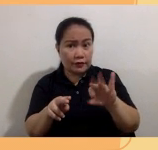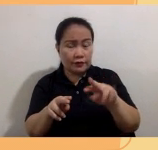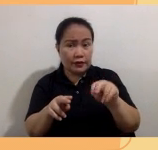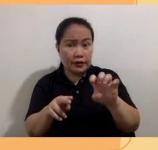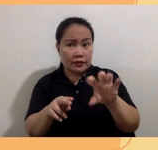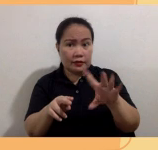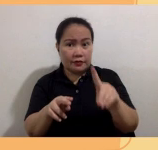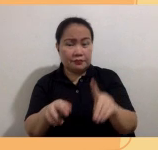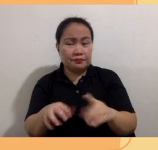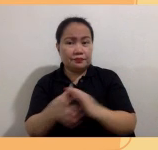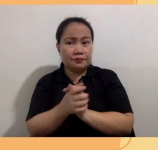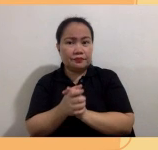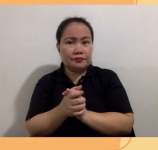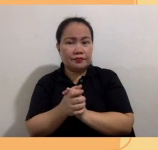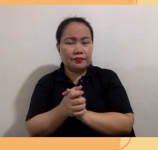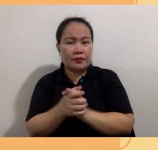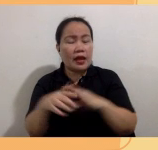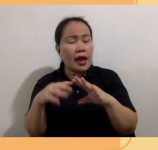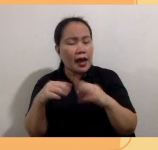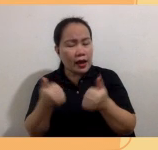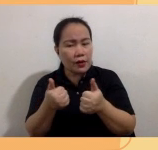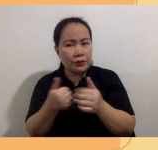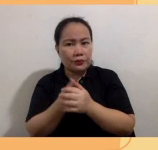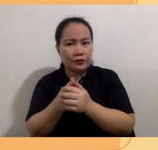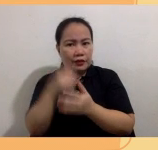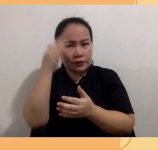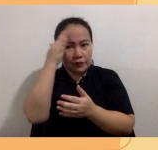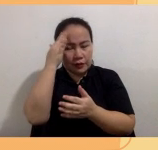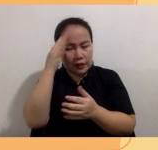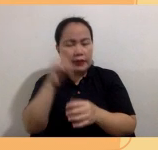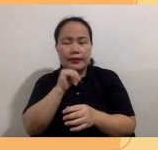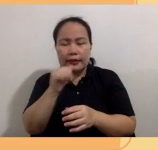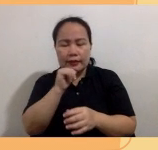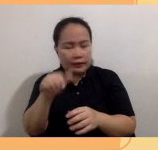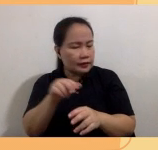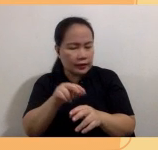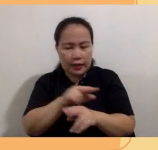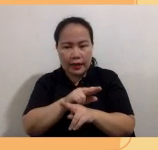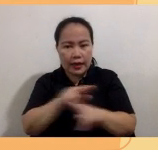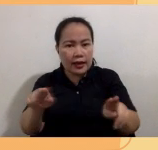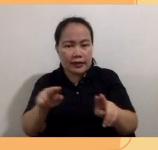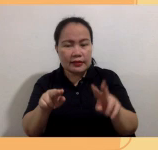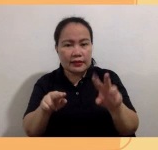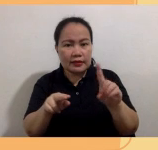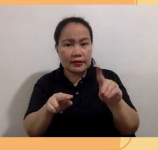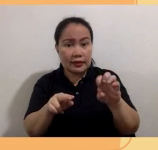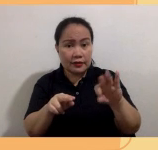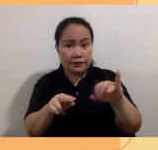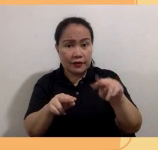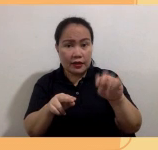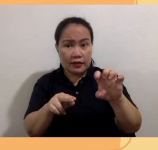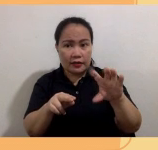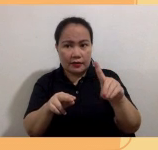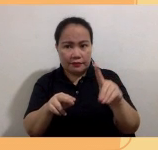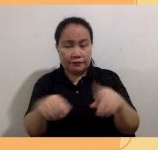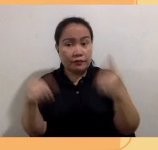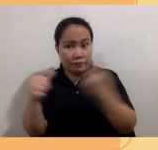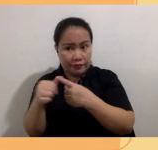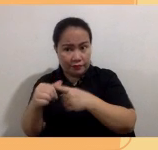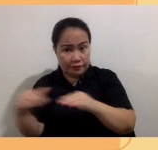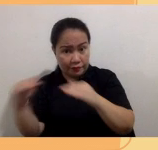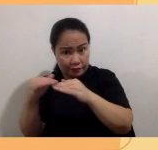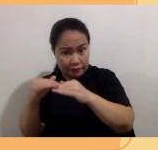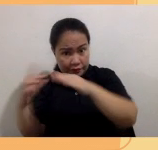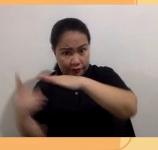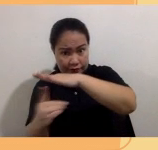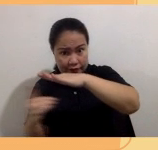variable na hindi natin pwedeng i-substitute para hindi maging undefined ang rational expression natin? So, first, you have